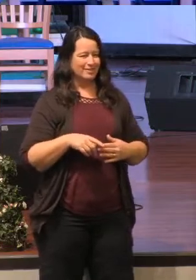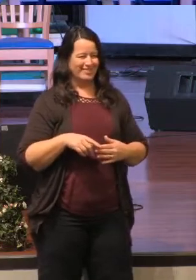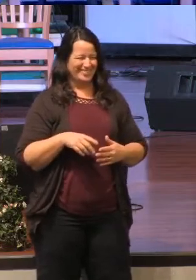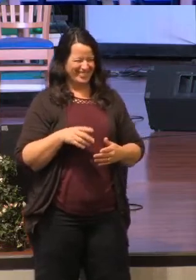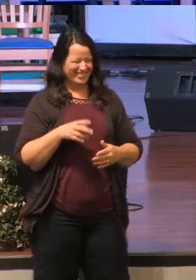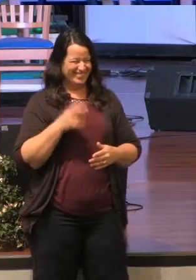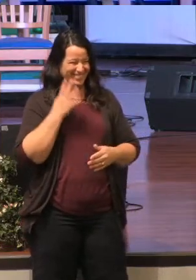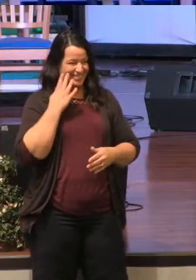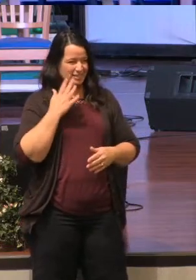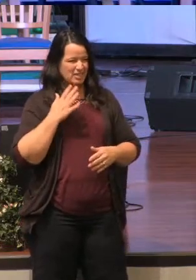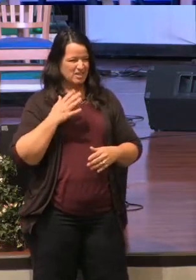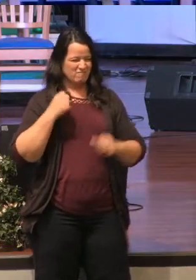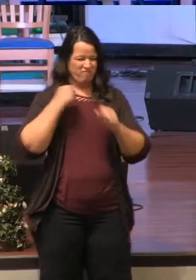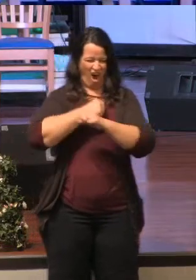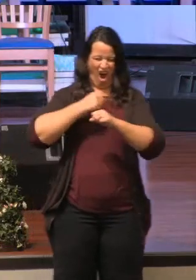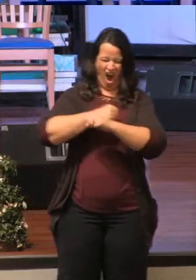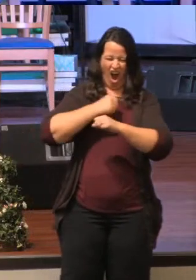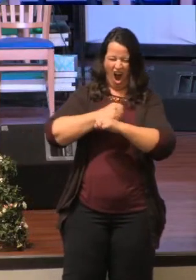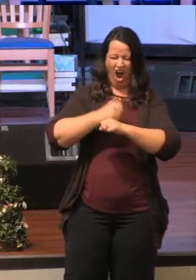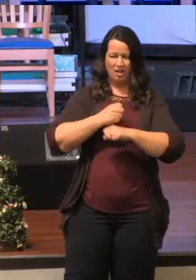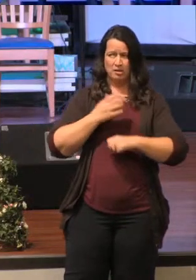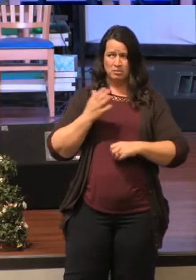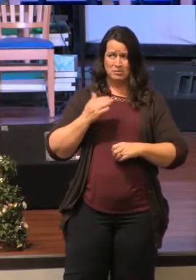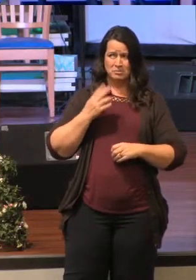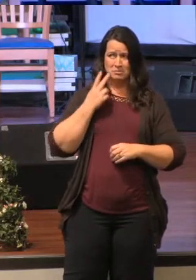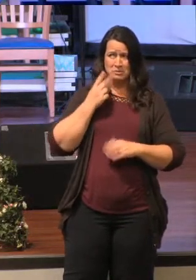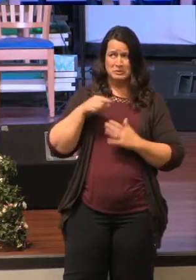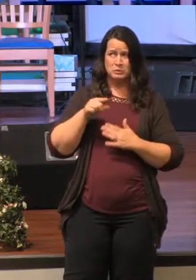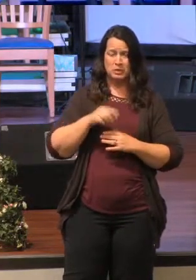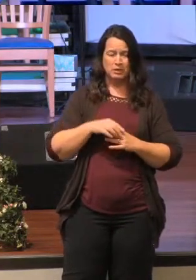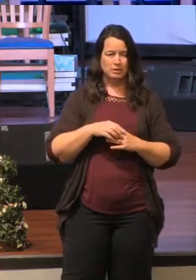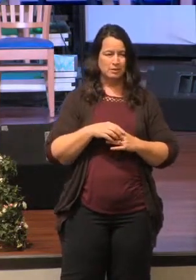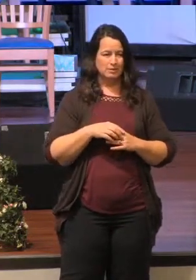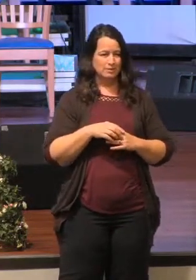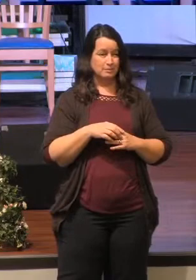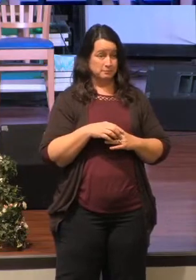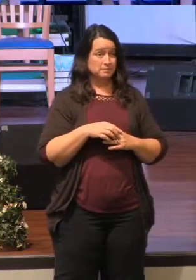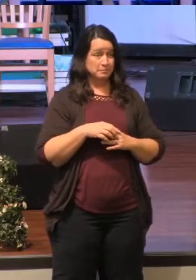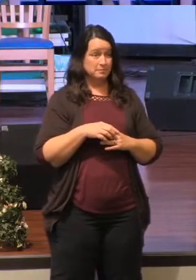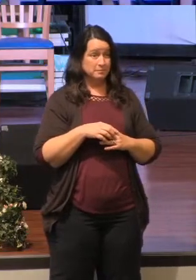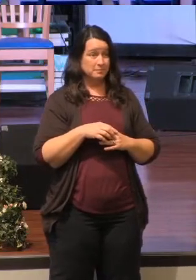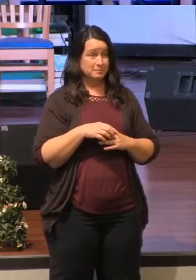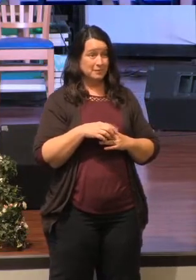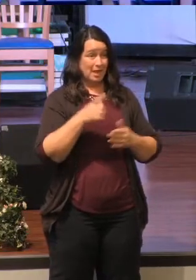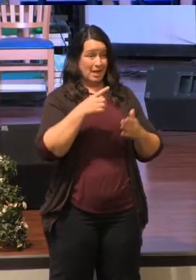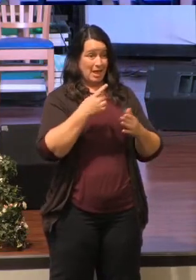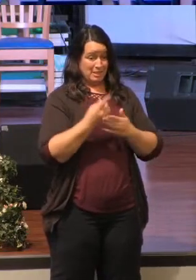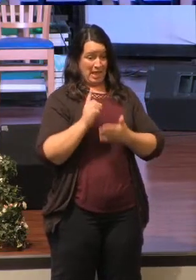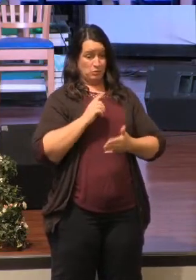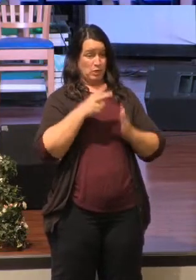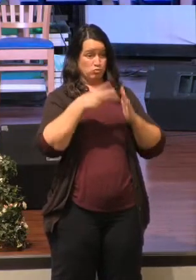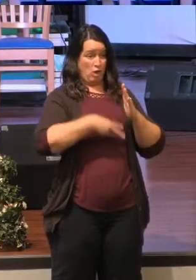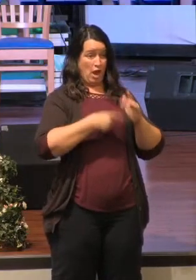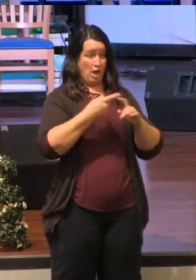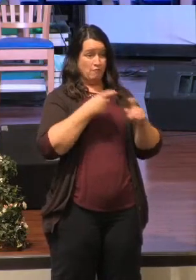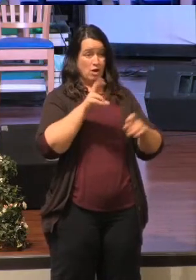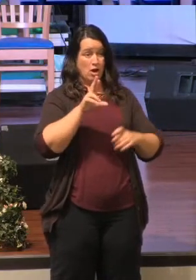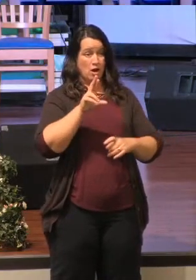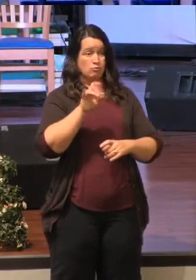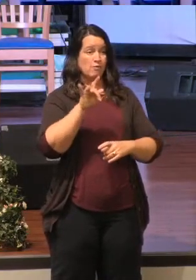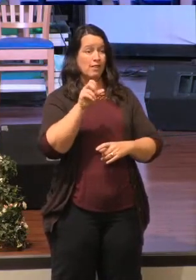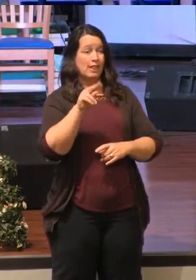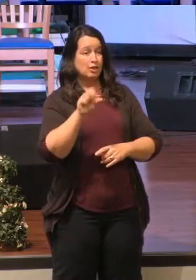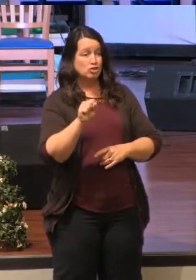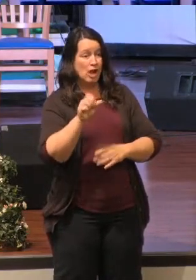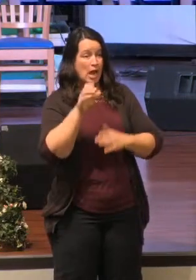told him, I don't think I'm making a difference with him. I don't think I need to keep coming back. Oh, you're making a difference. Last week when you read to him from Revelation about heaven, all